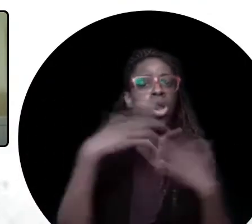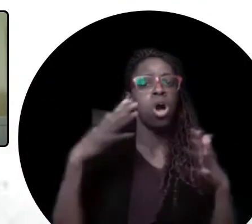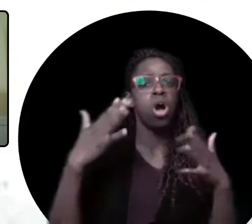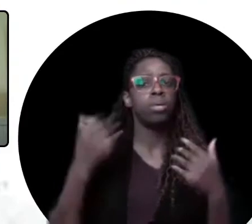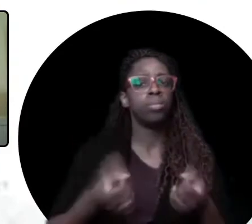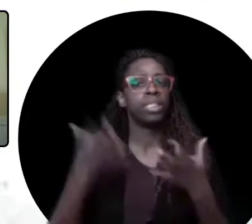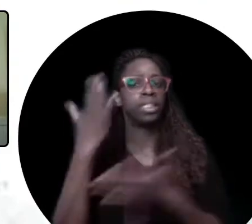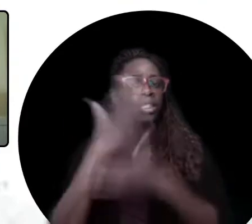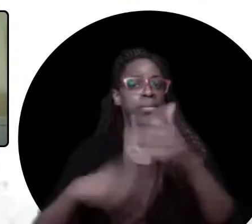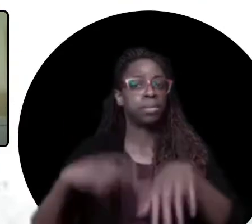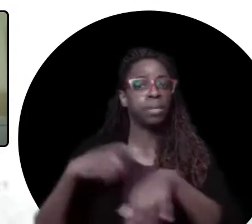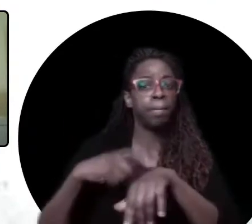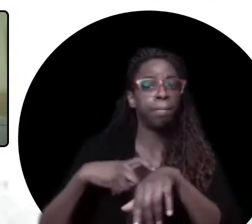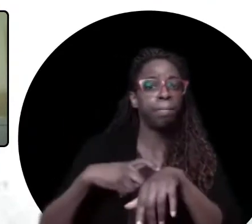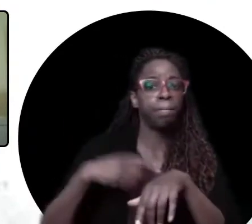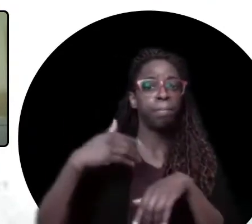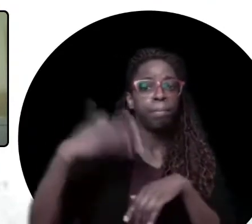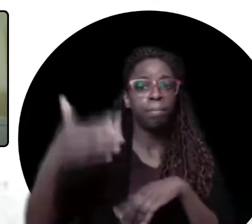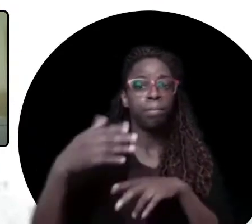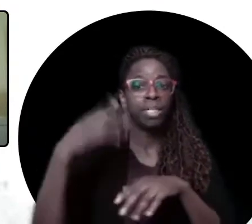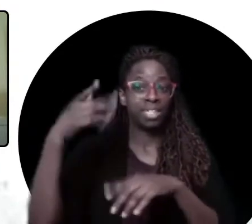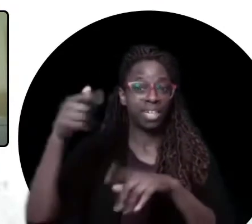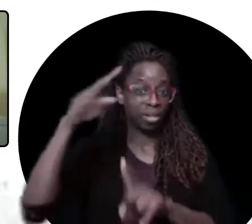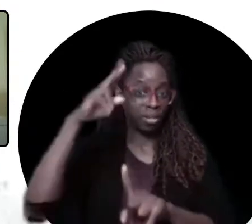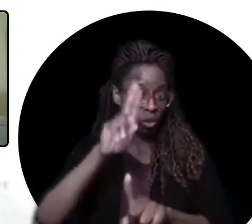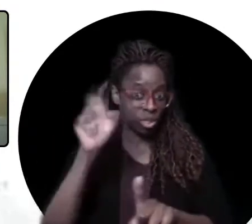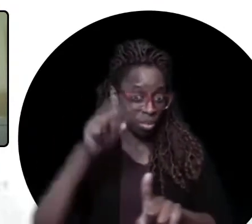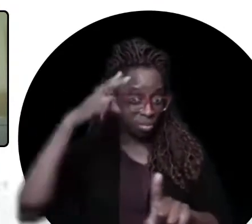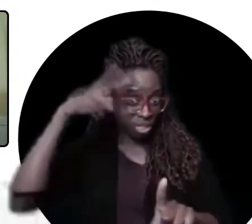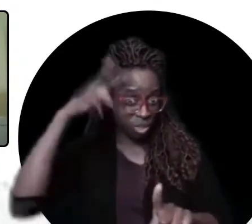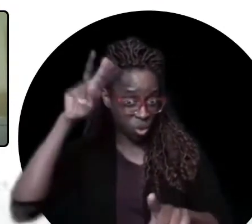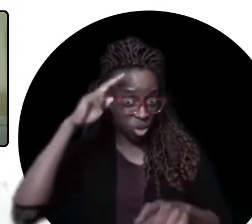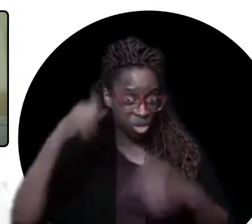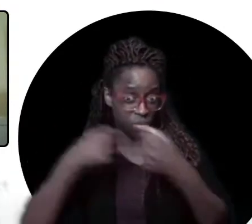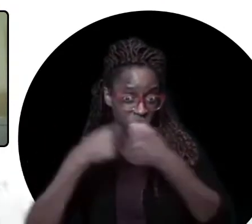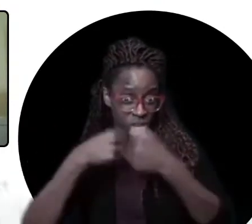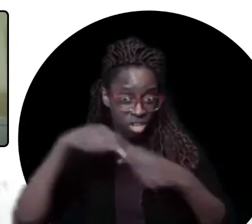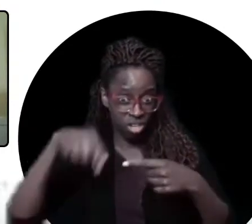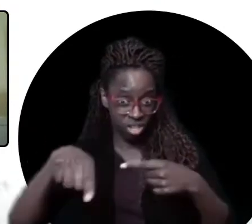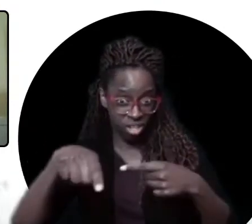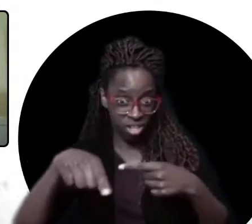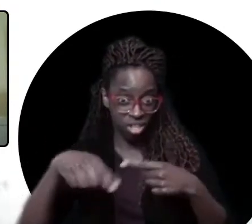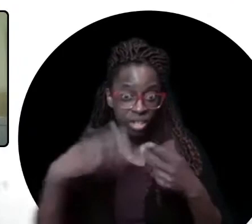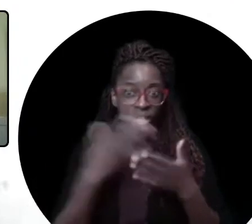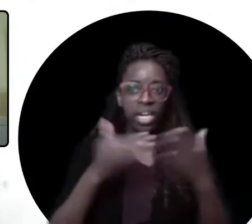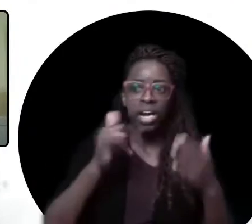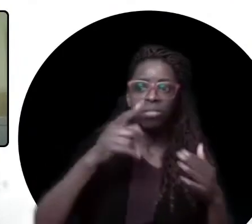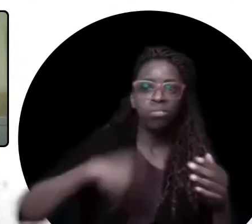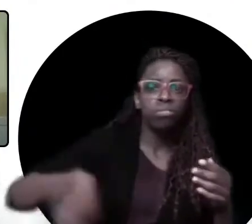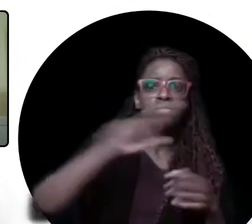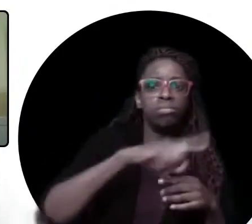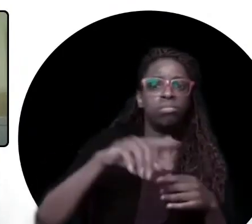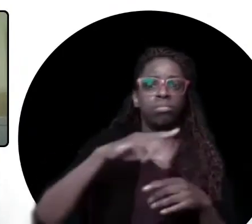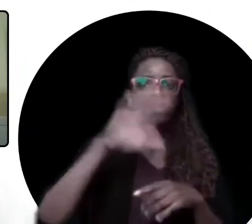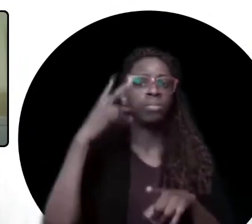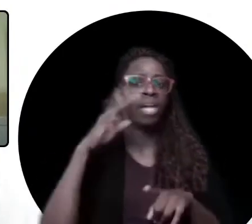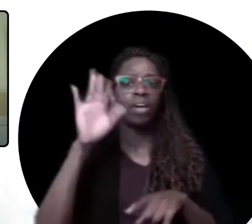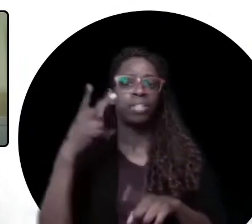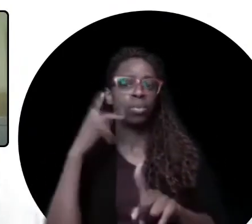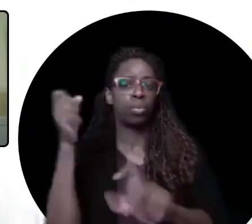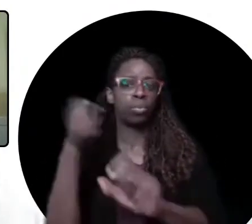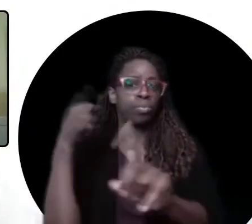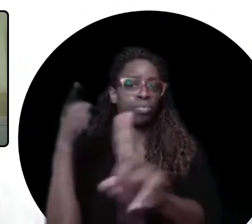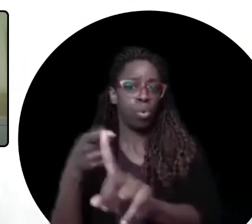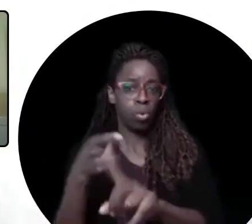things like that, you just never ever get to the point where you're callous about that. And I appreciate you telling these